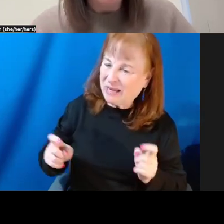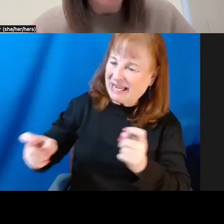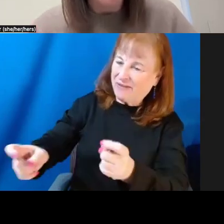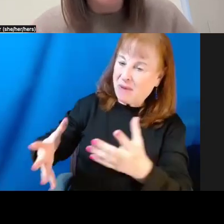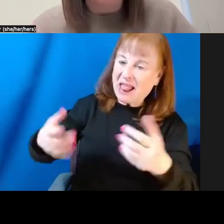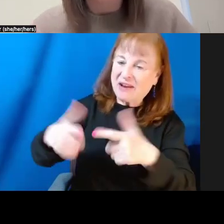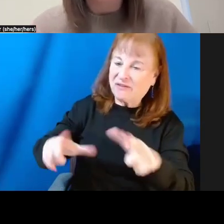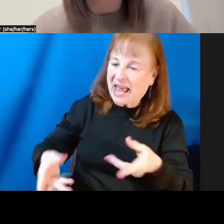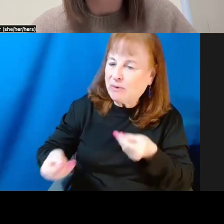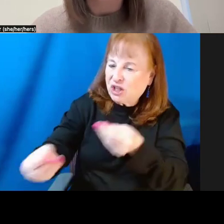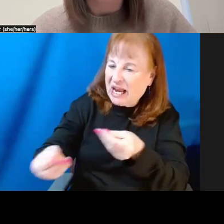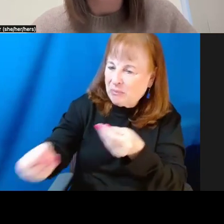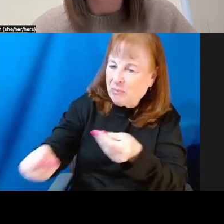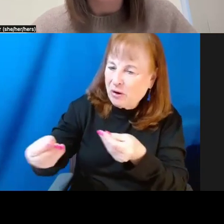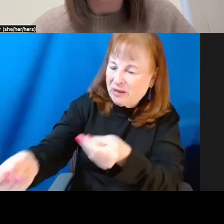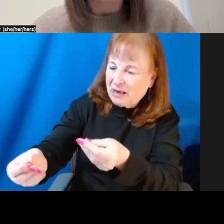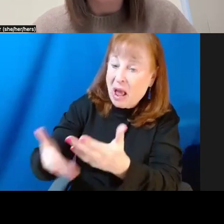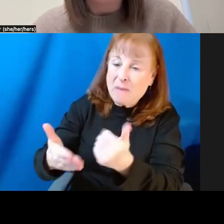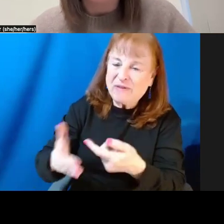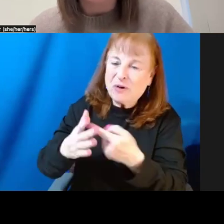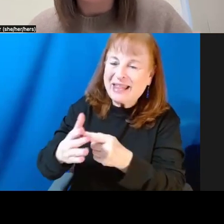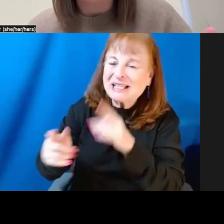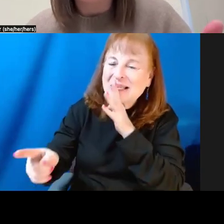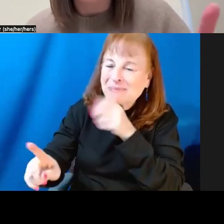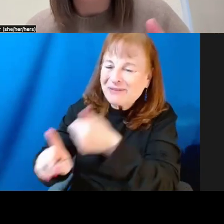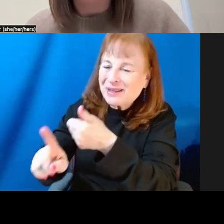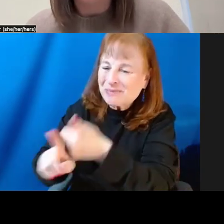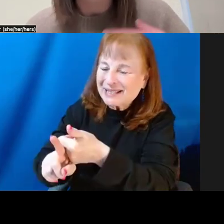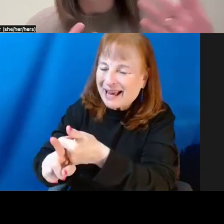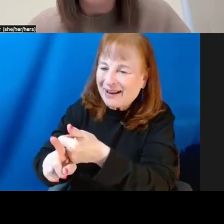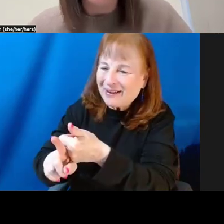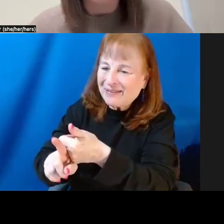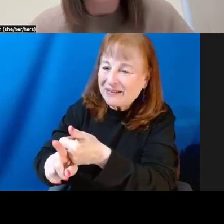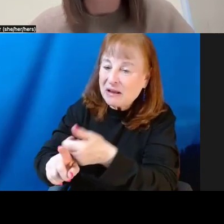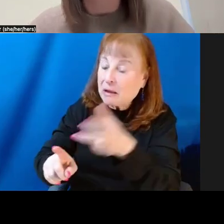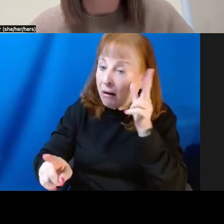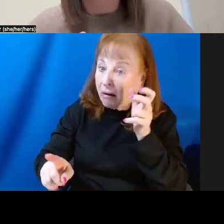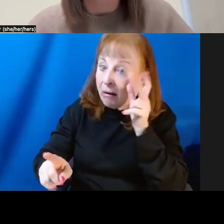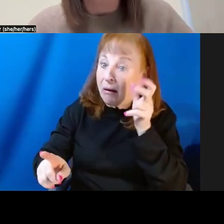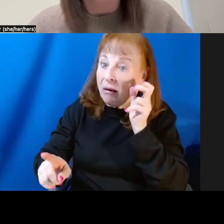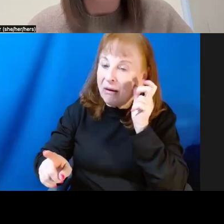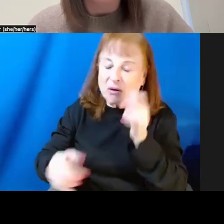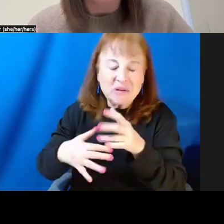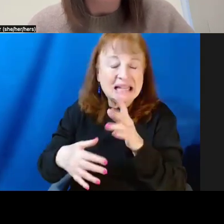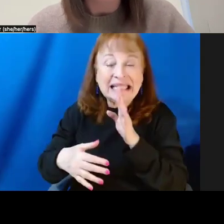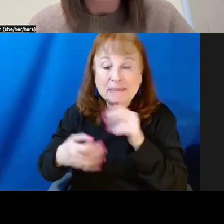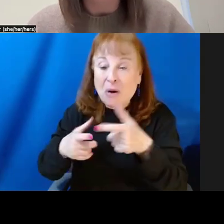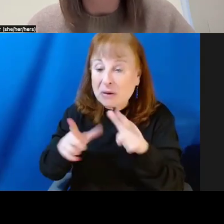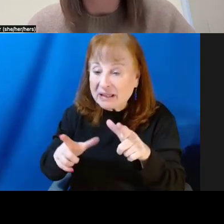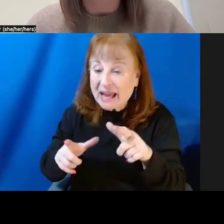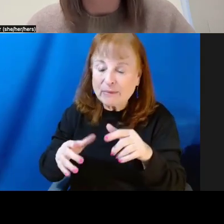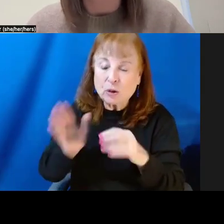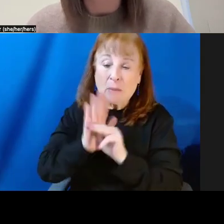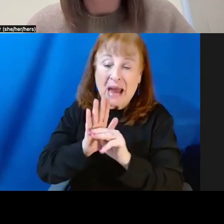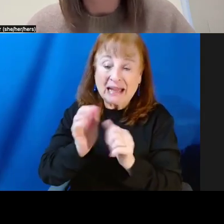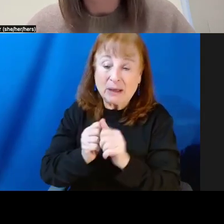language input before they start to express themselves, whether that is spoken language input or modeling of AAC